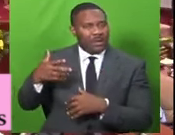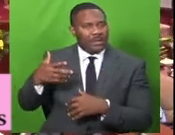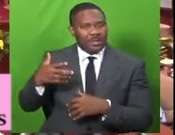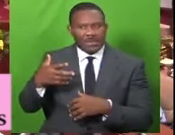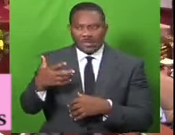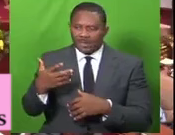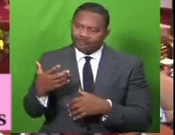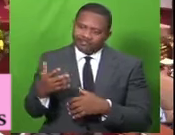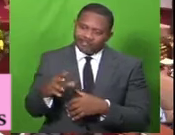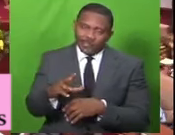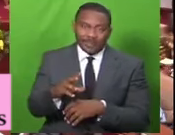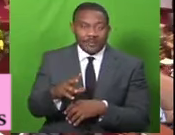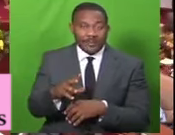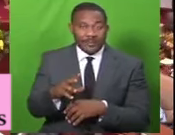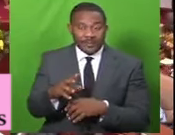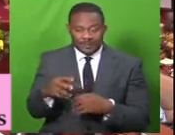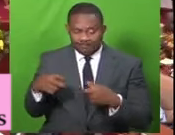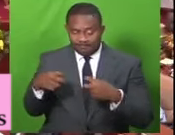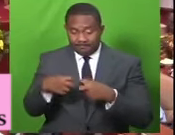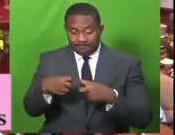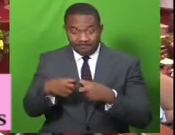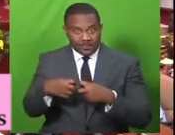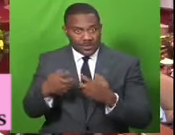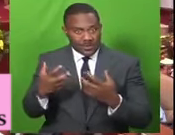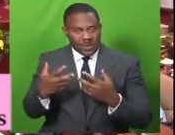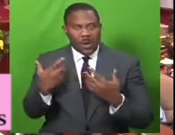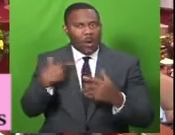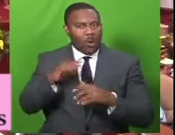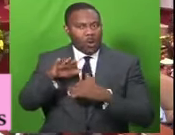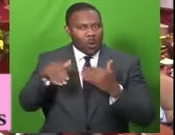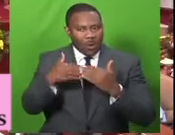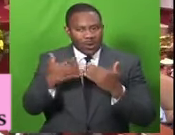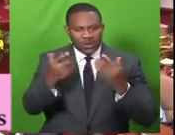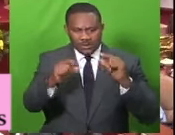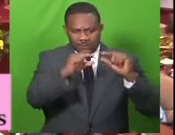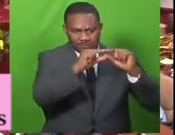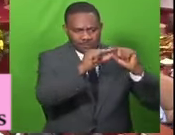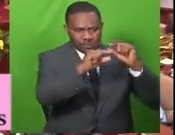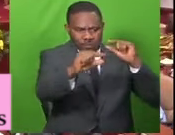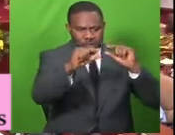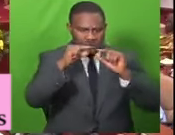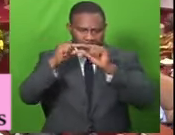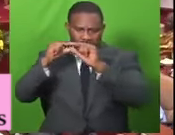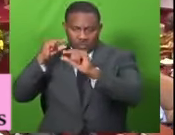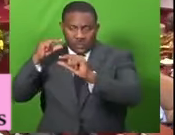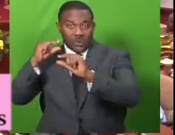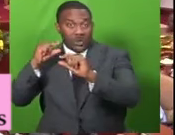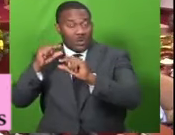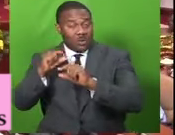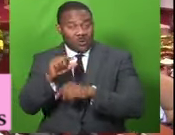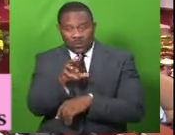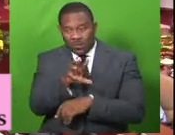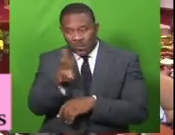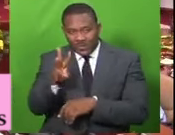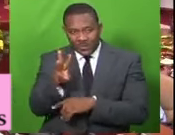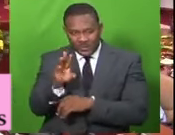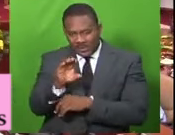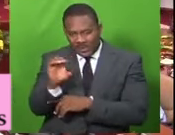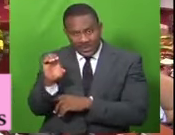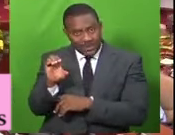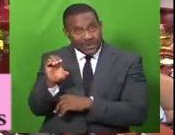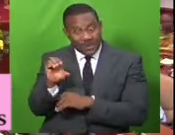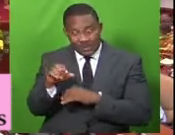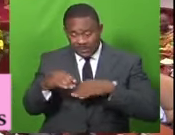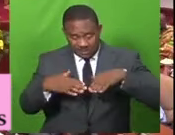power supply, old lines are being replaced on the western, eastern, coastal, and middle corridors. It is